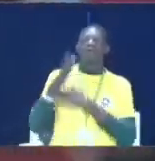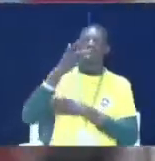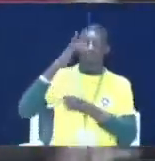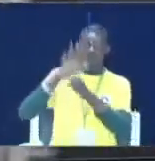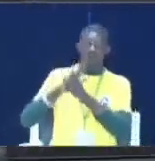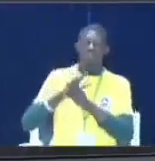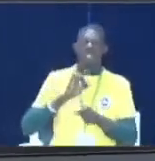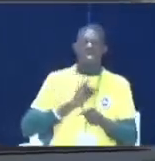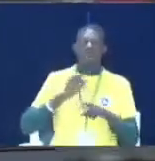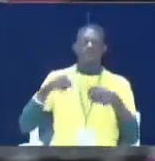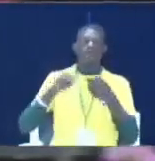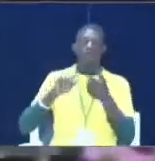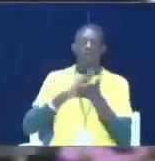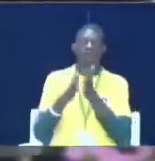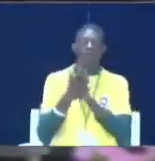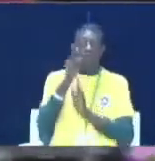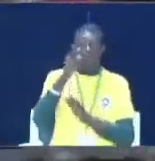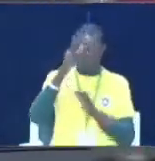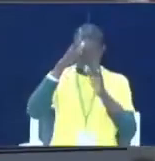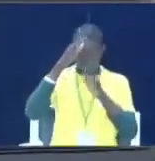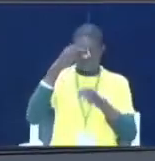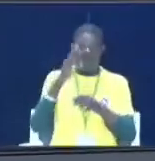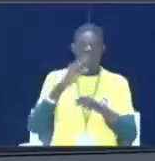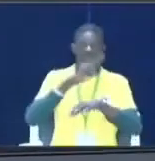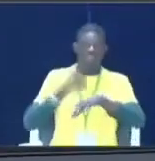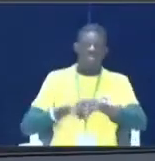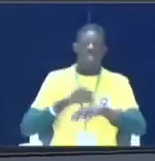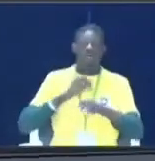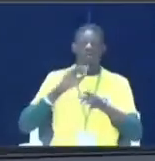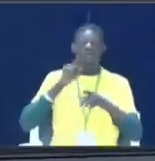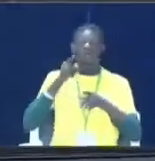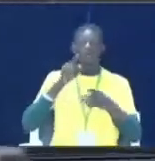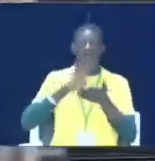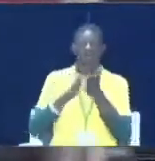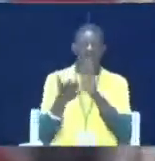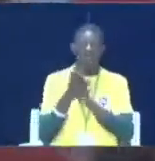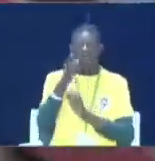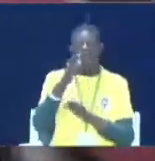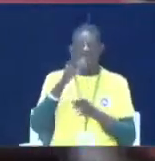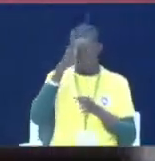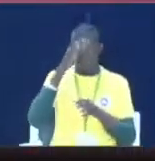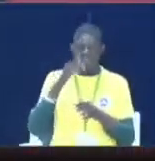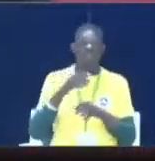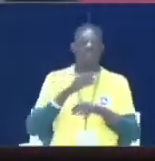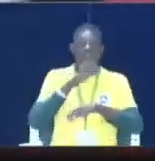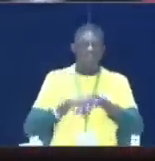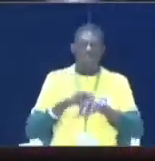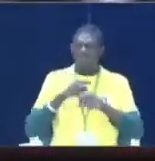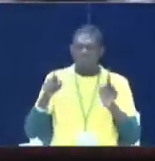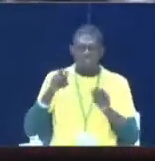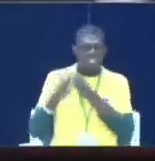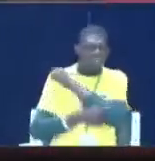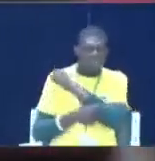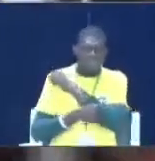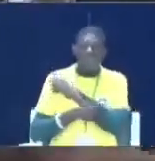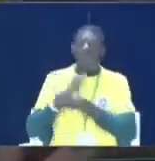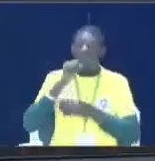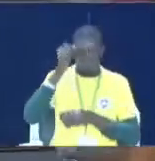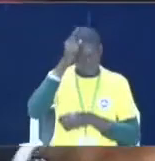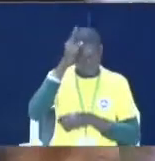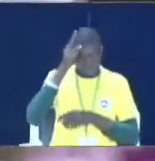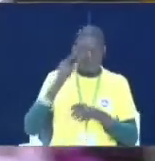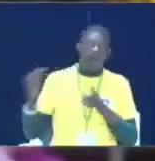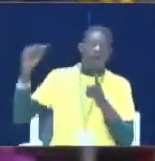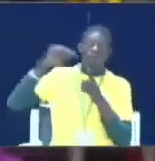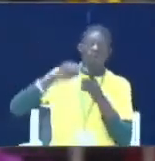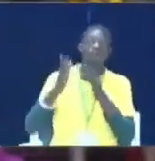He said, I'm going to make you father of all nations. I'm going to make you father of nations. But Abraham did not understand. Until God began to take him